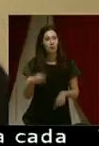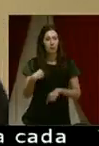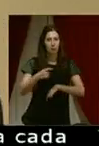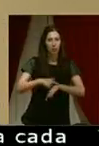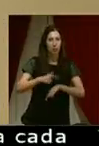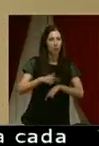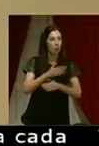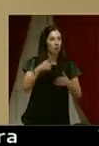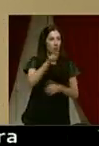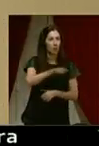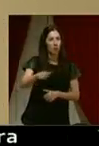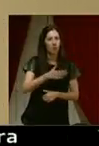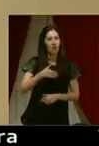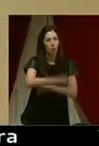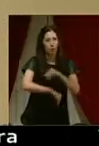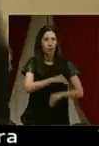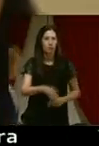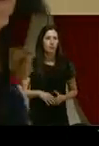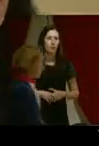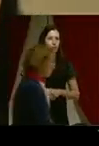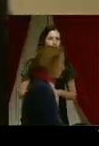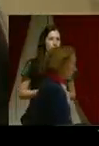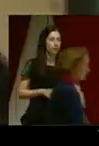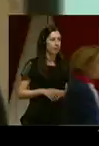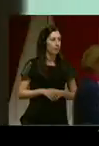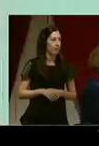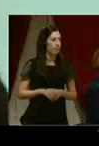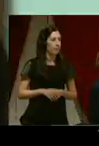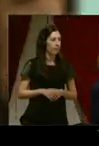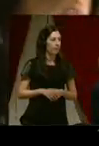user-centered design, but for everyone.